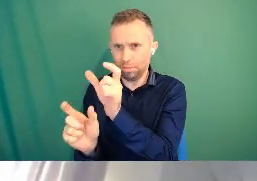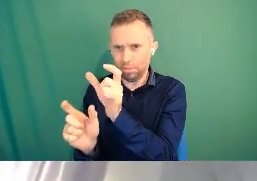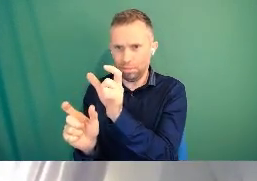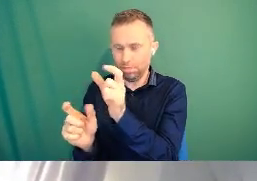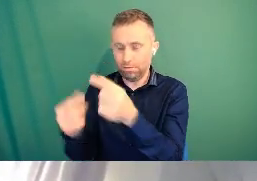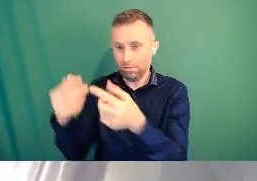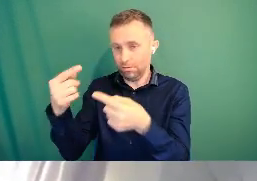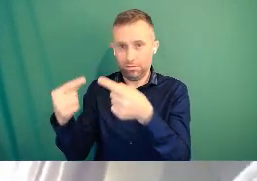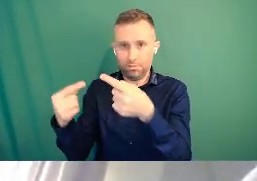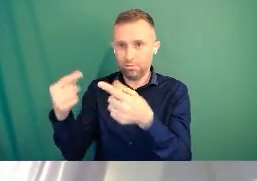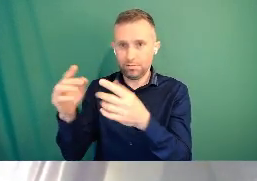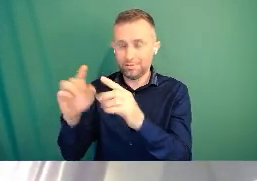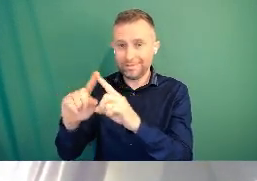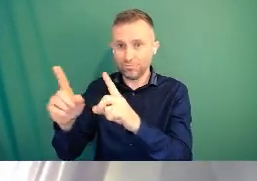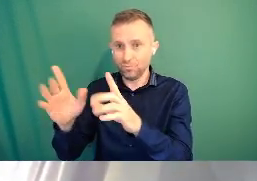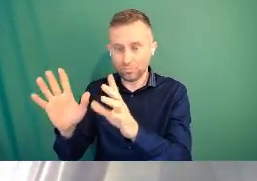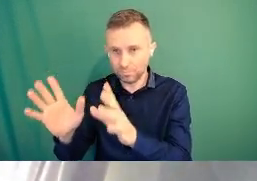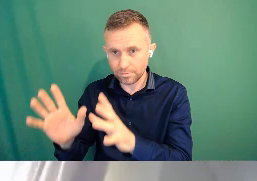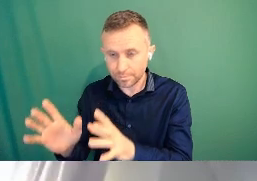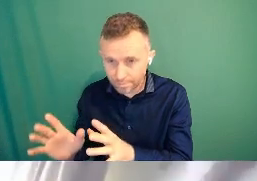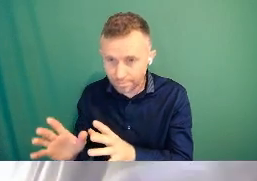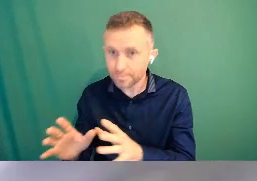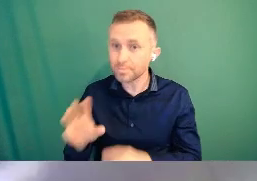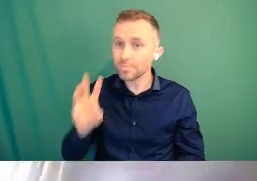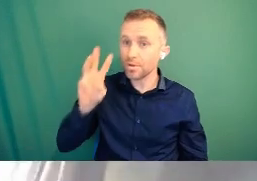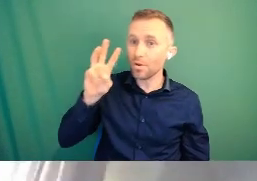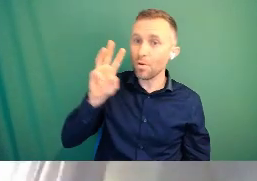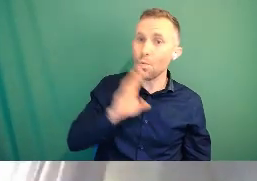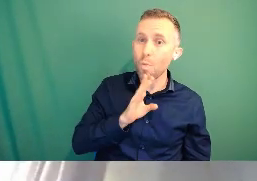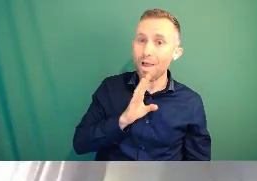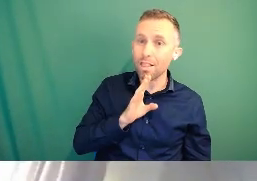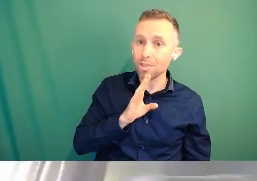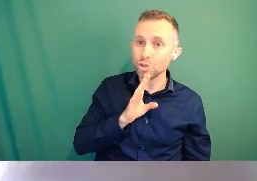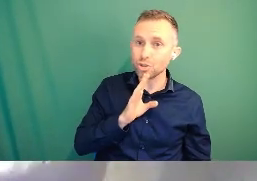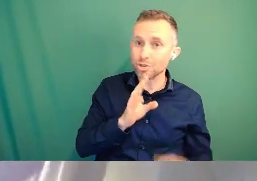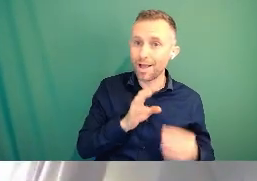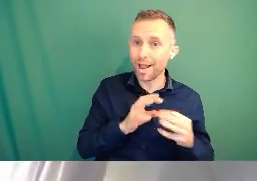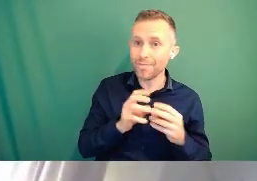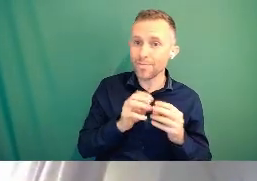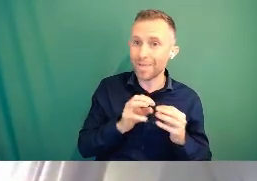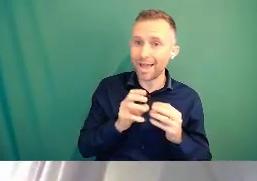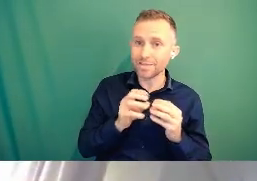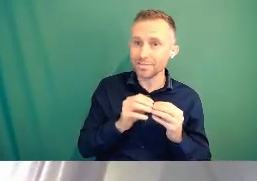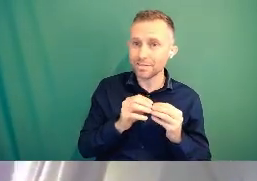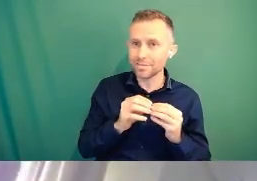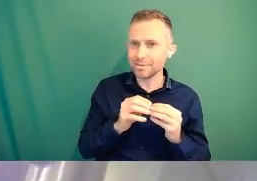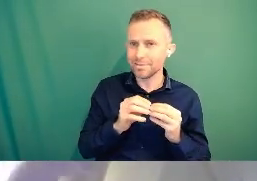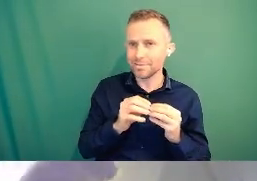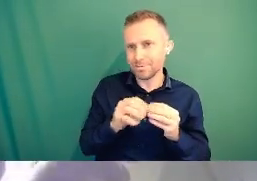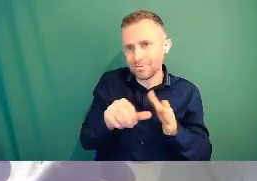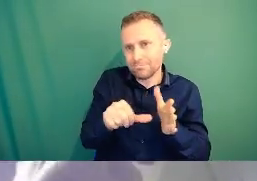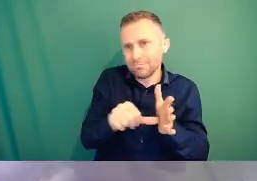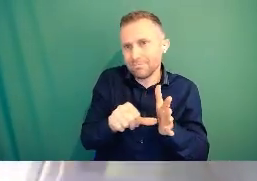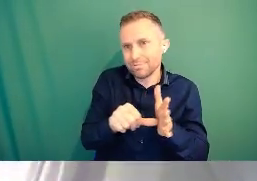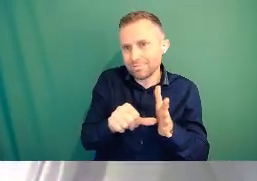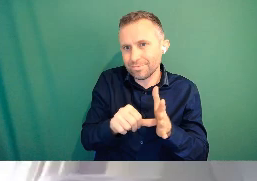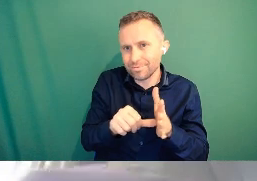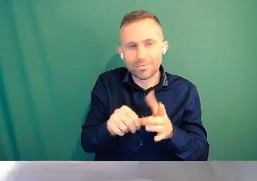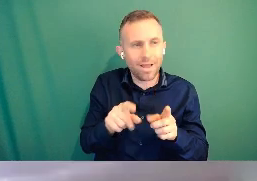of the Welsh alphabet, so much of the Welsh alphabet has quite difficult